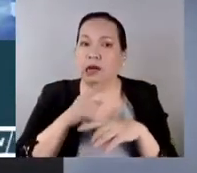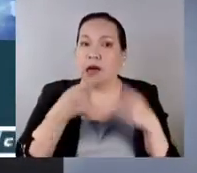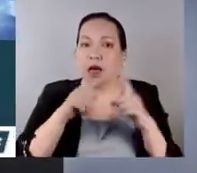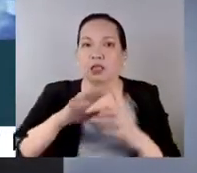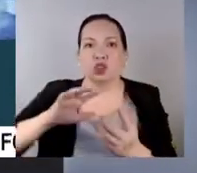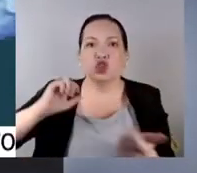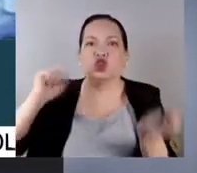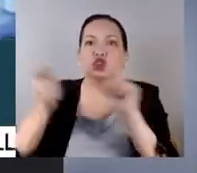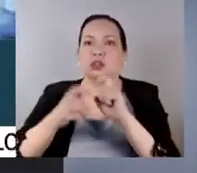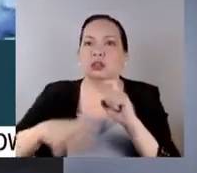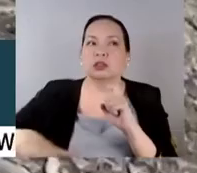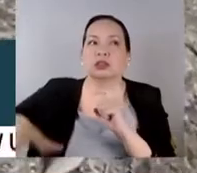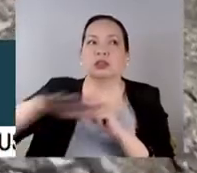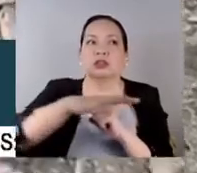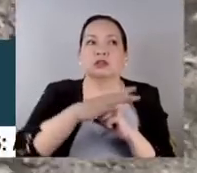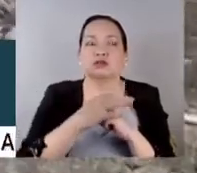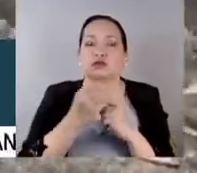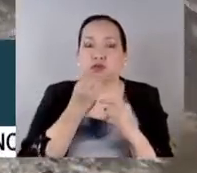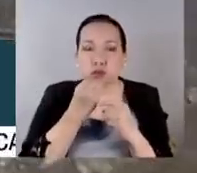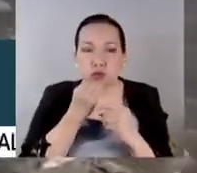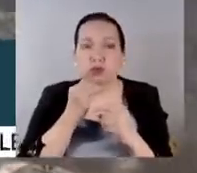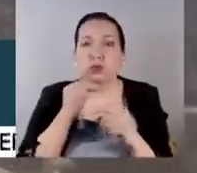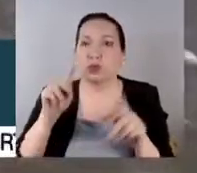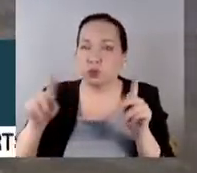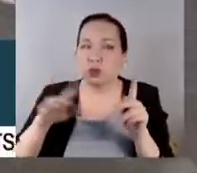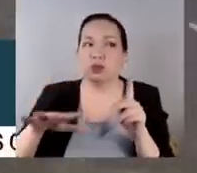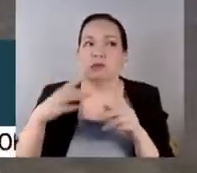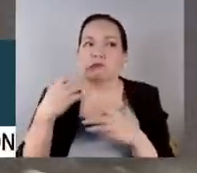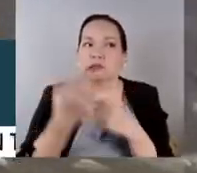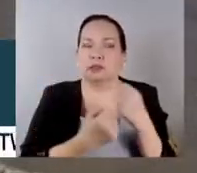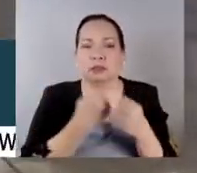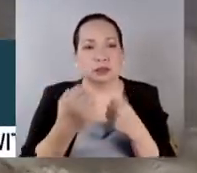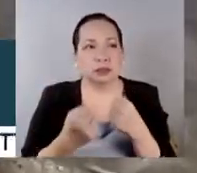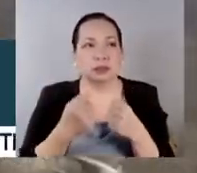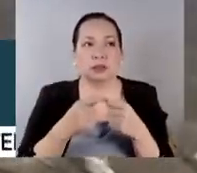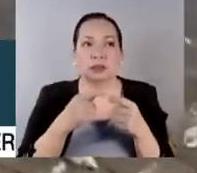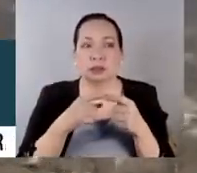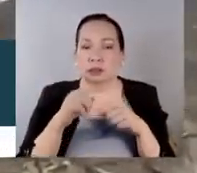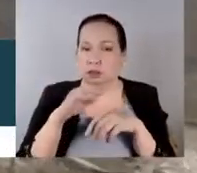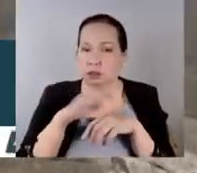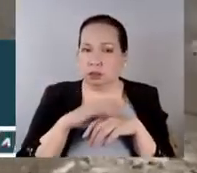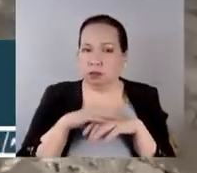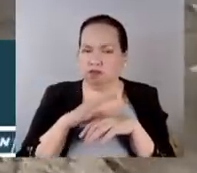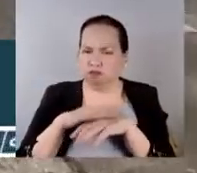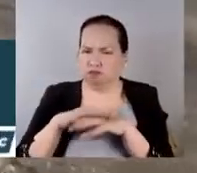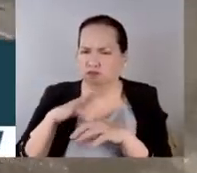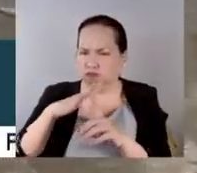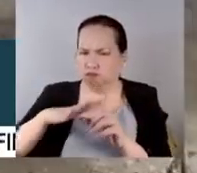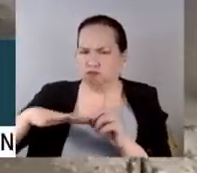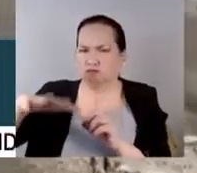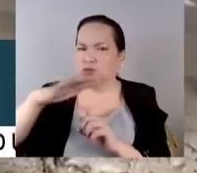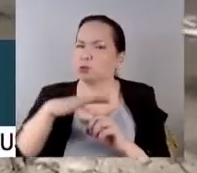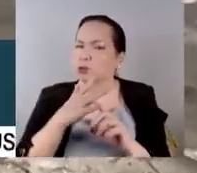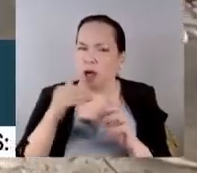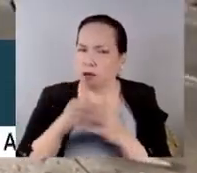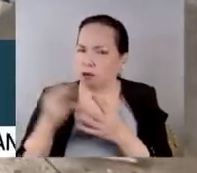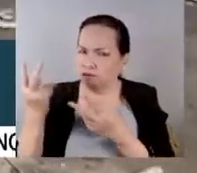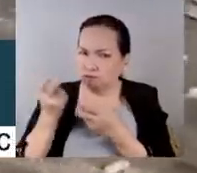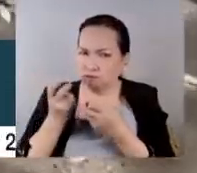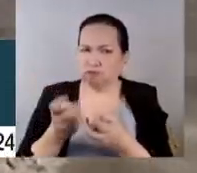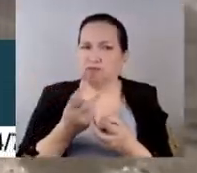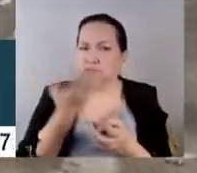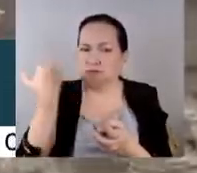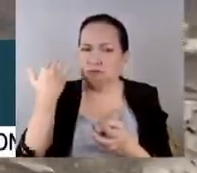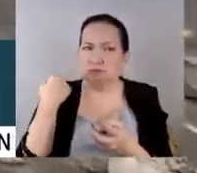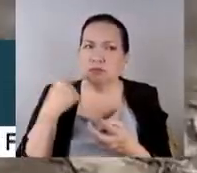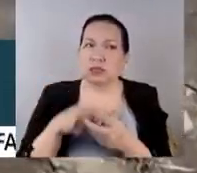food supplies for years. Environmentalists warn Ukraine's history may be repeating itself following wide-scale flooding